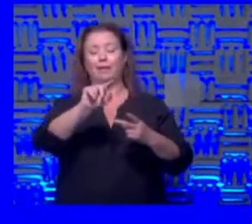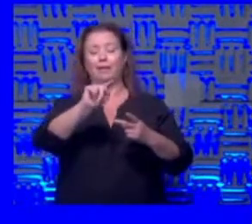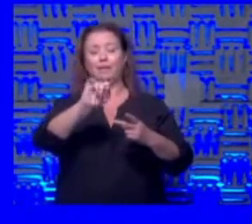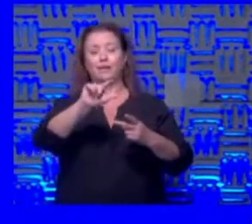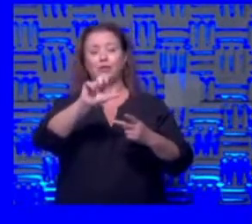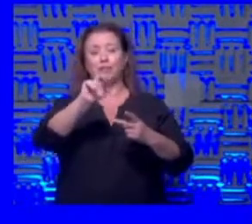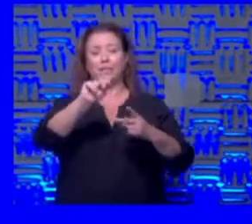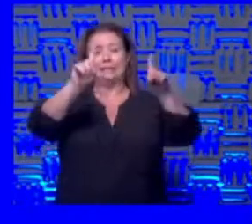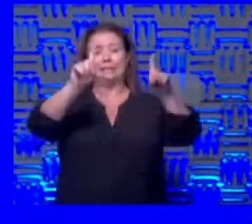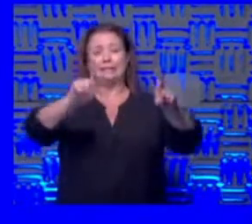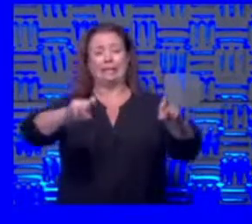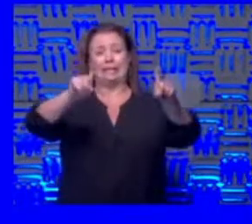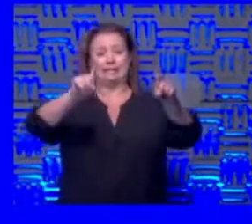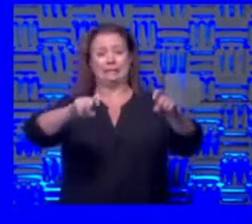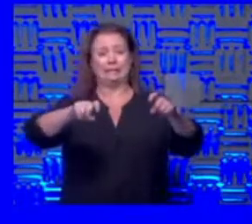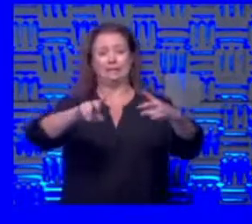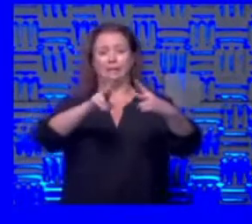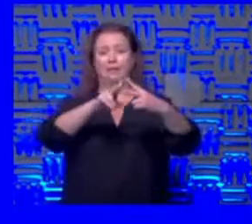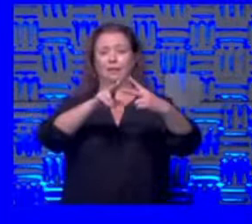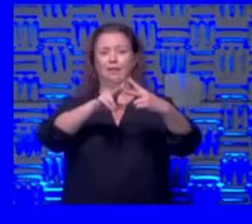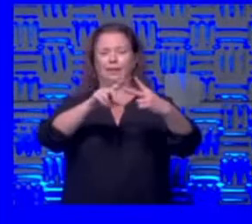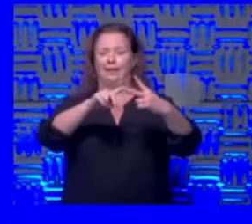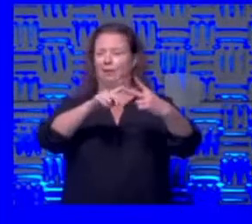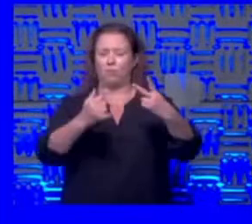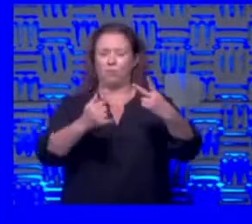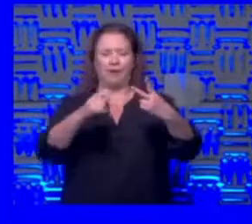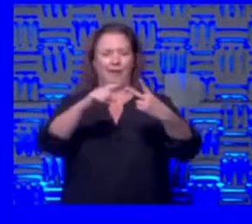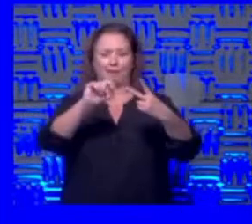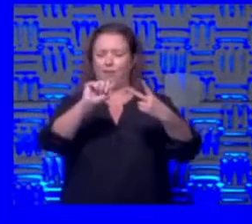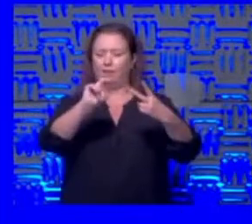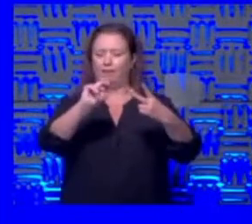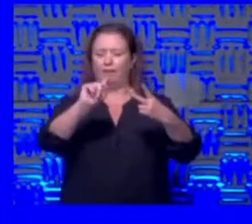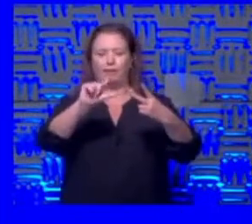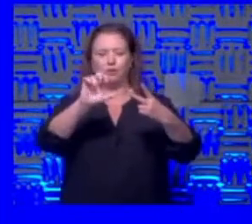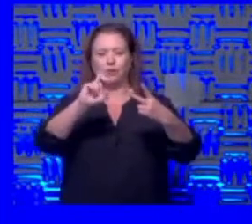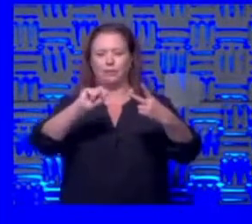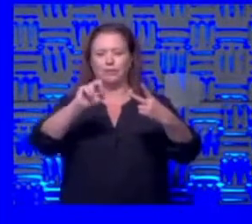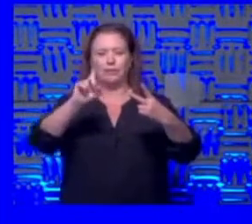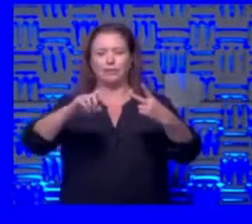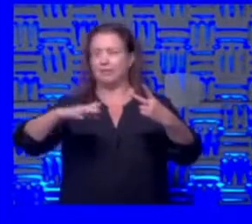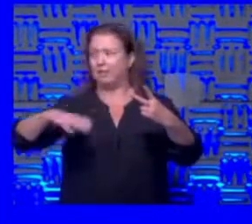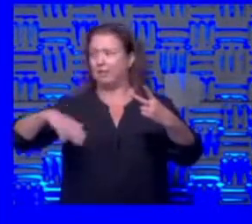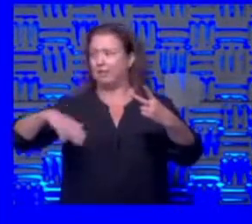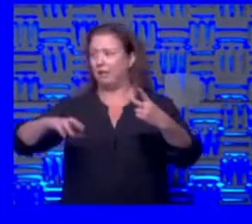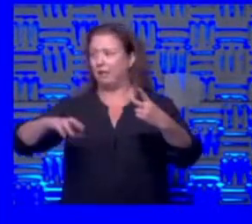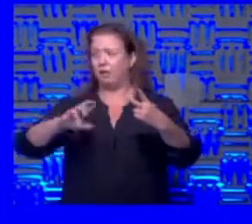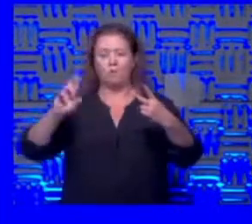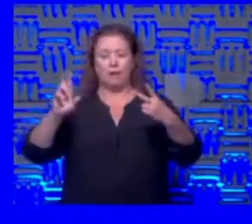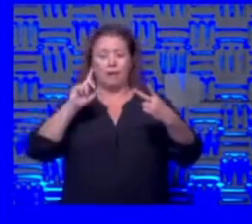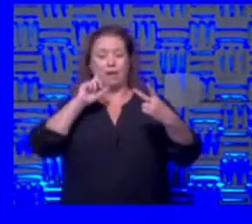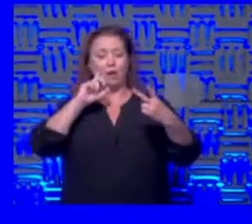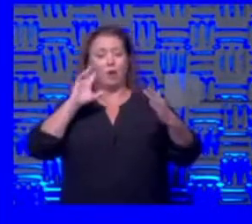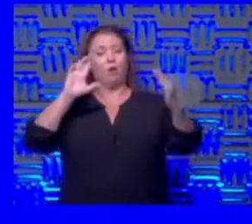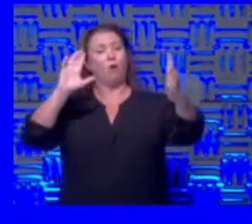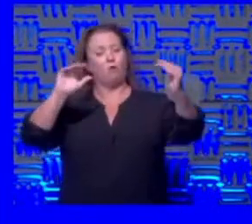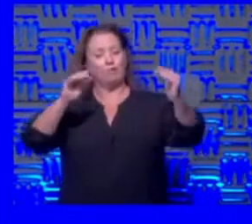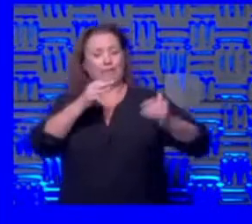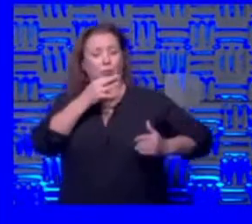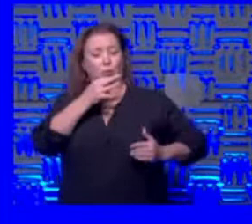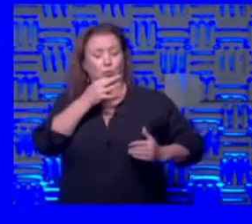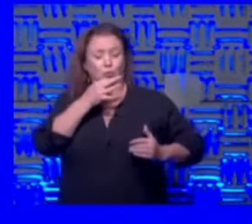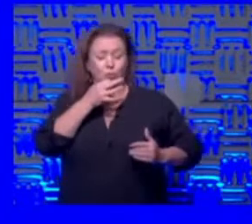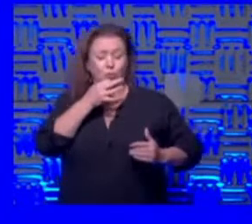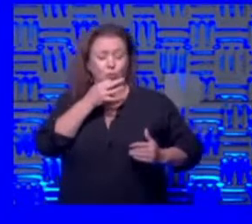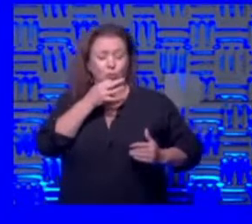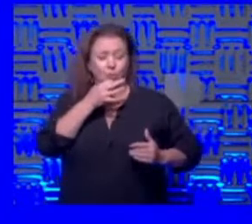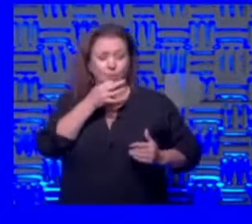think for the antigen test, it's probably not right now where it needs to be, but hopefully we can move to that in the near future. And